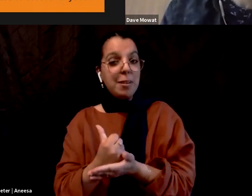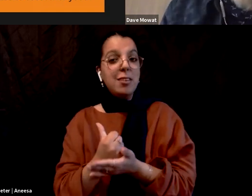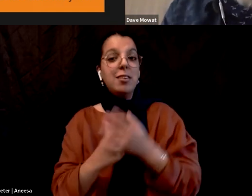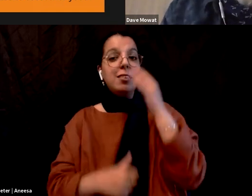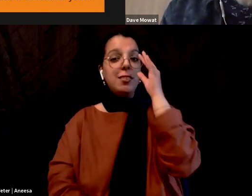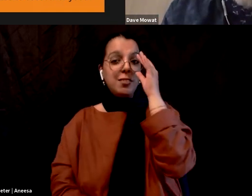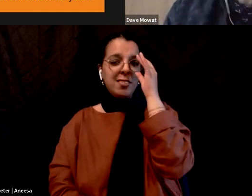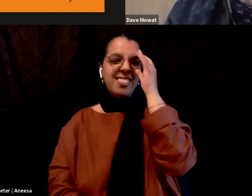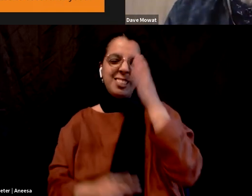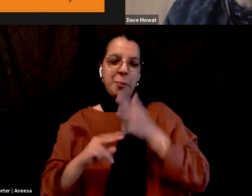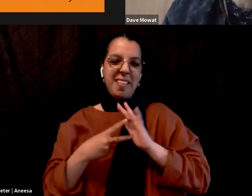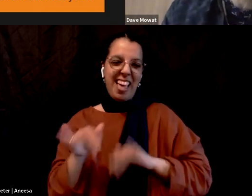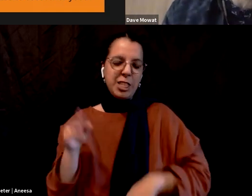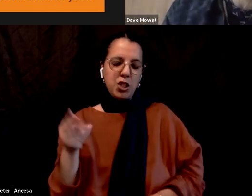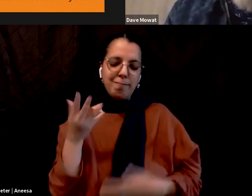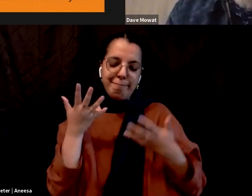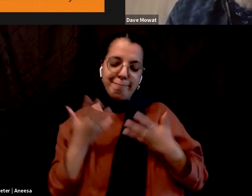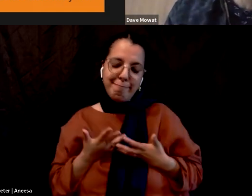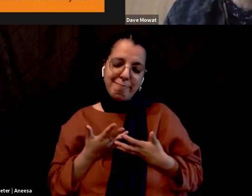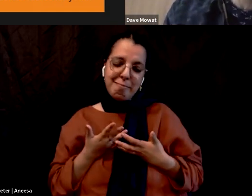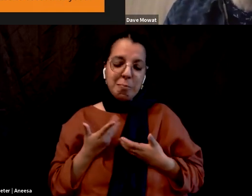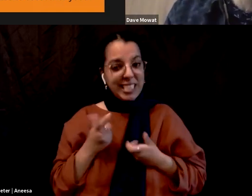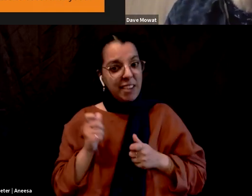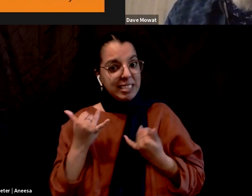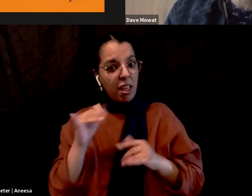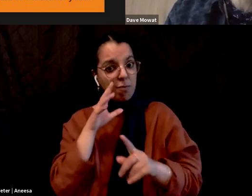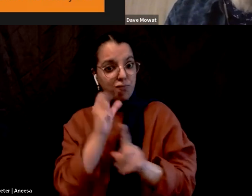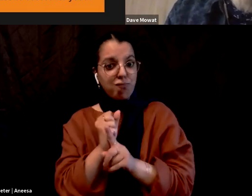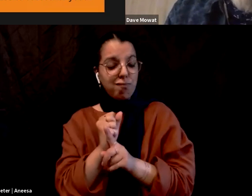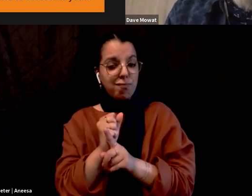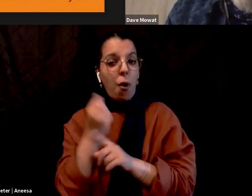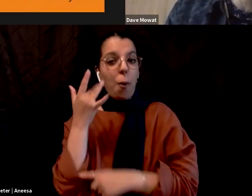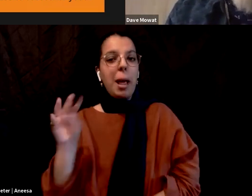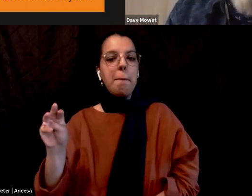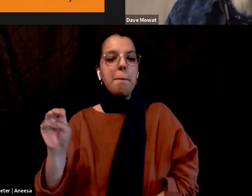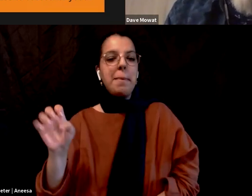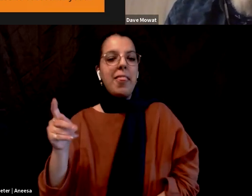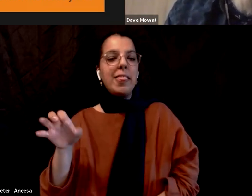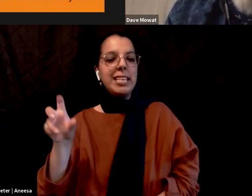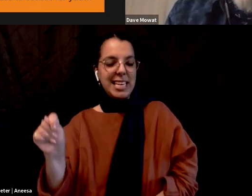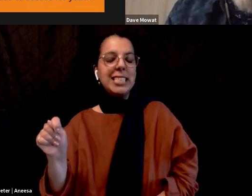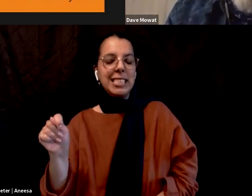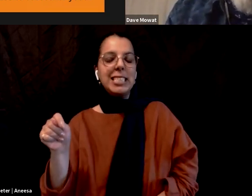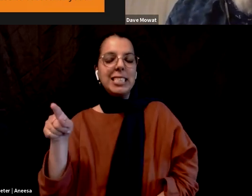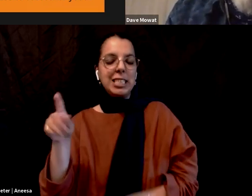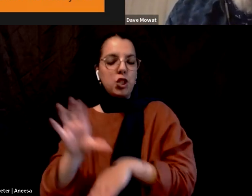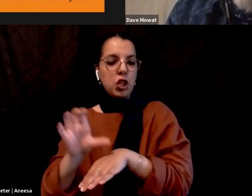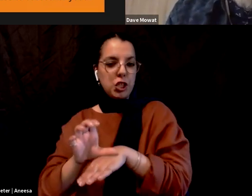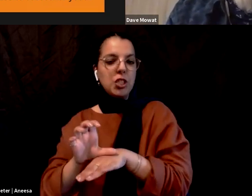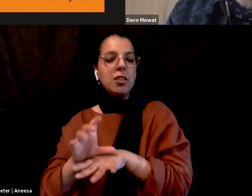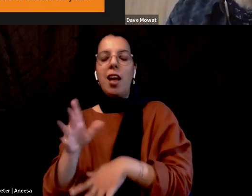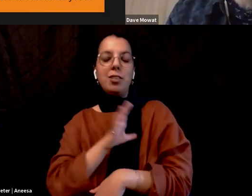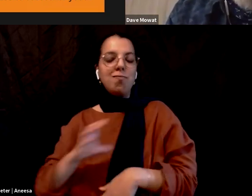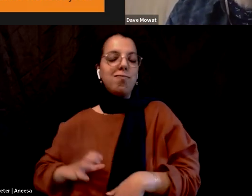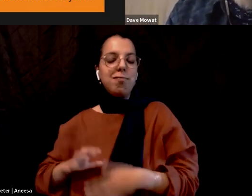it's sort of a sad history, but it's a fascinating history too. The Methodist Mississauga history at the